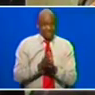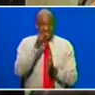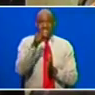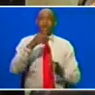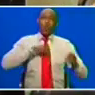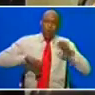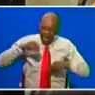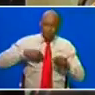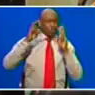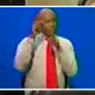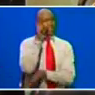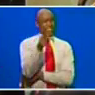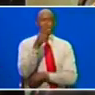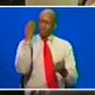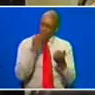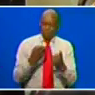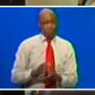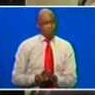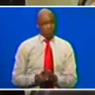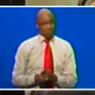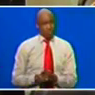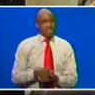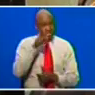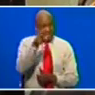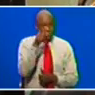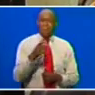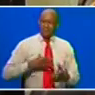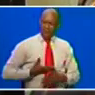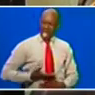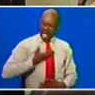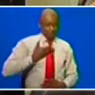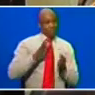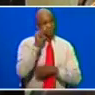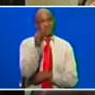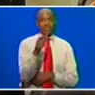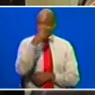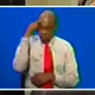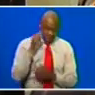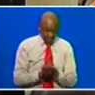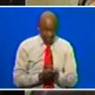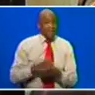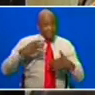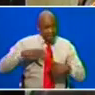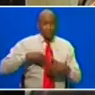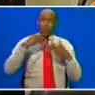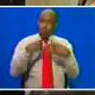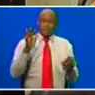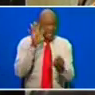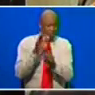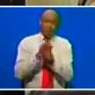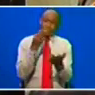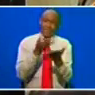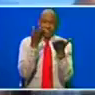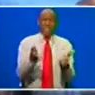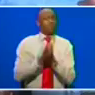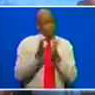ufisadi limekuwa gumu na lina hasira kubwa kwa wananchi kwa sababu wananchi wamepoteza pesa chungu nzima